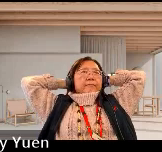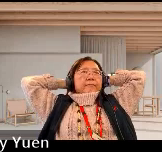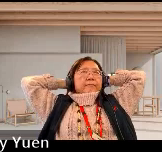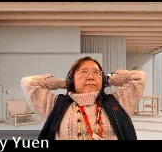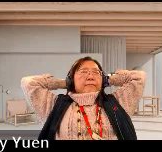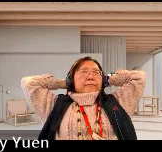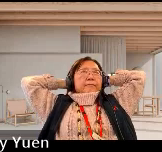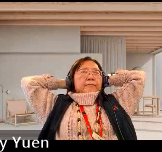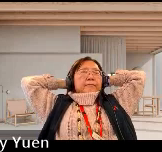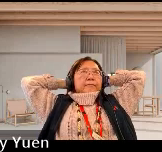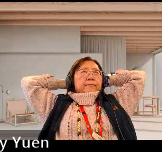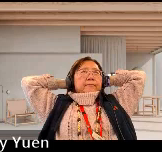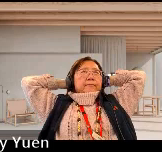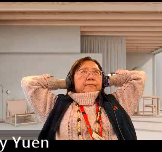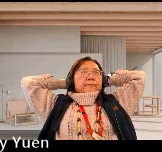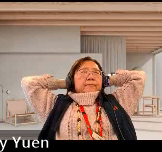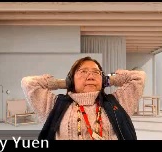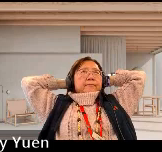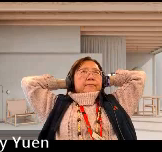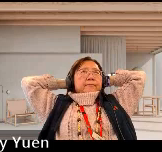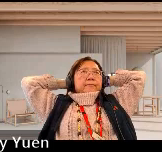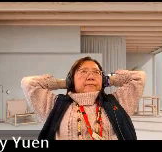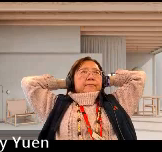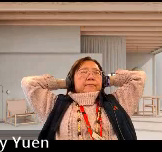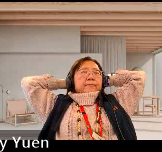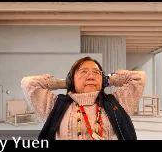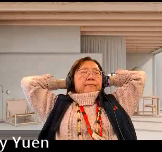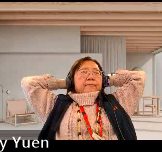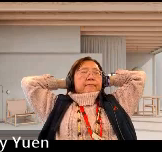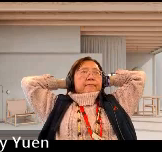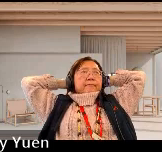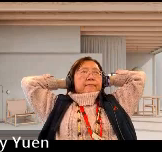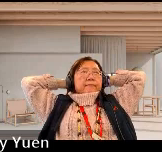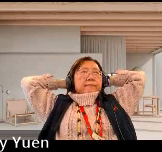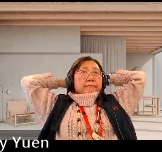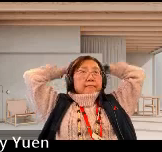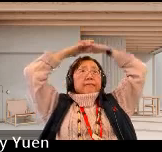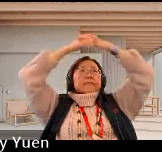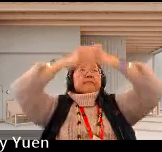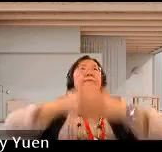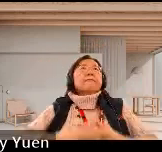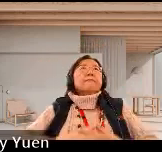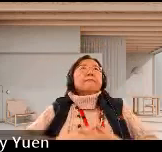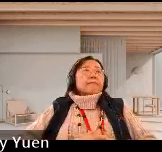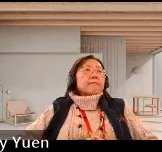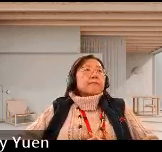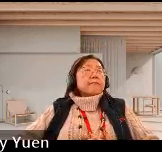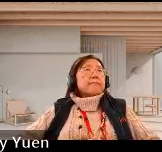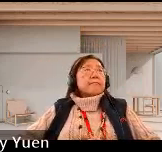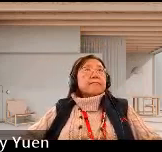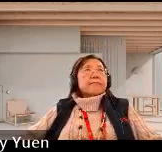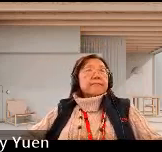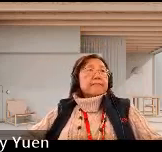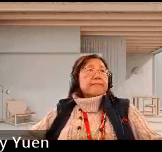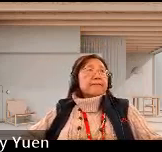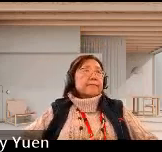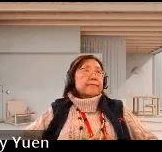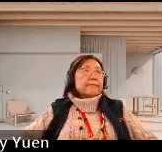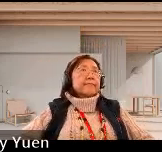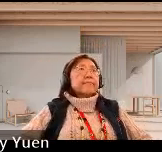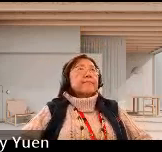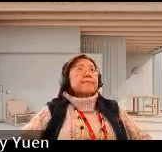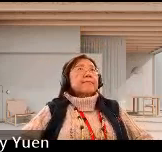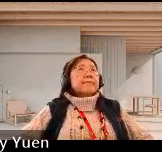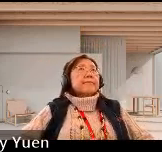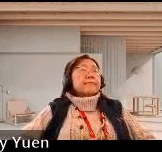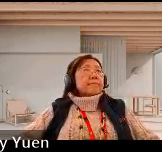Functional mobility, I guess what I mean by that is how people might move to do their everyday tasks. So getting on and off furniture,